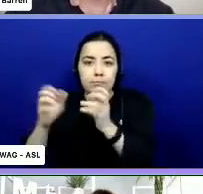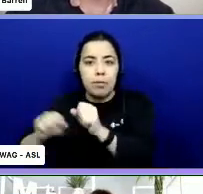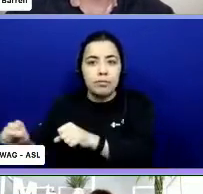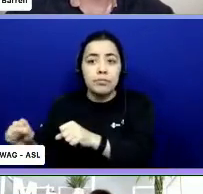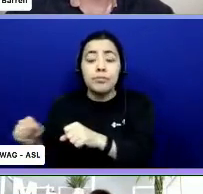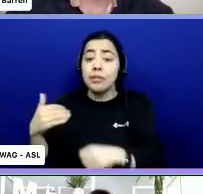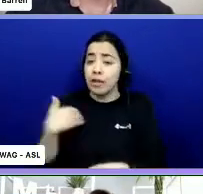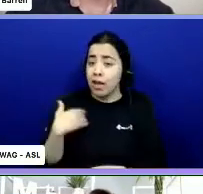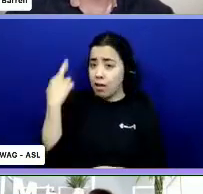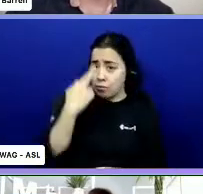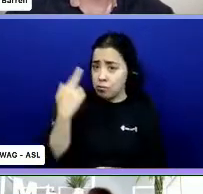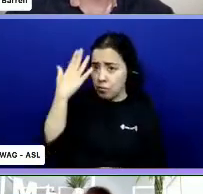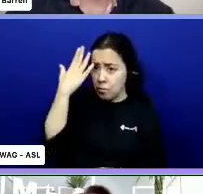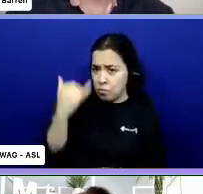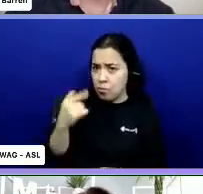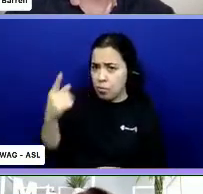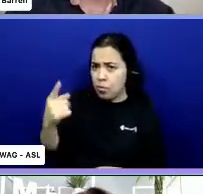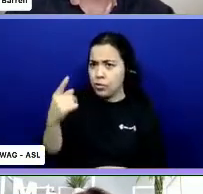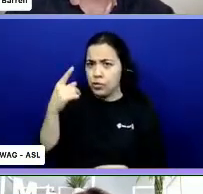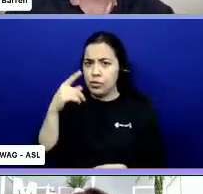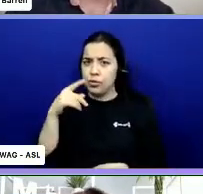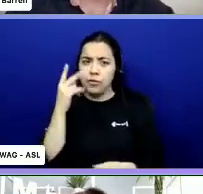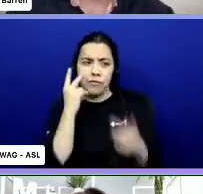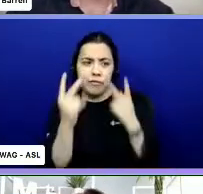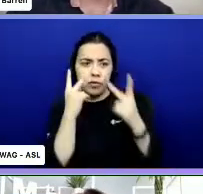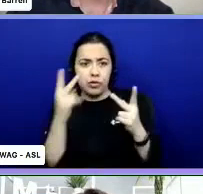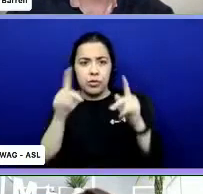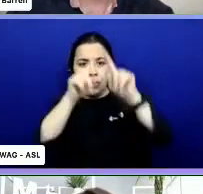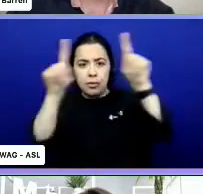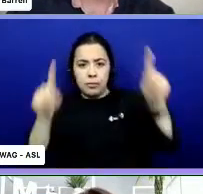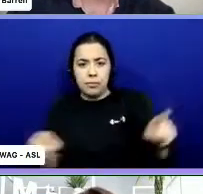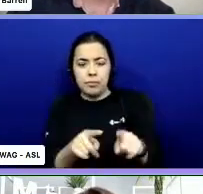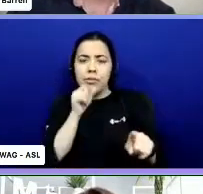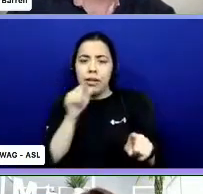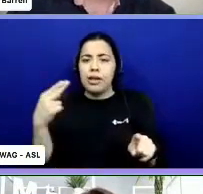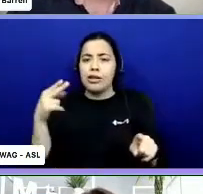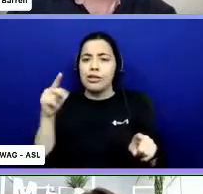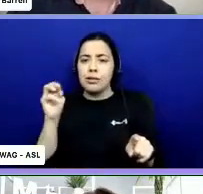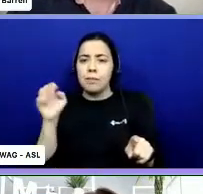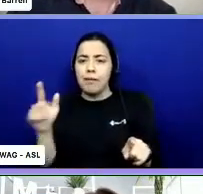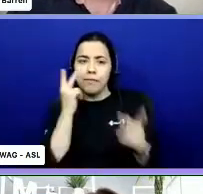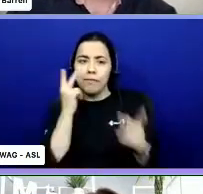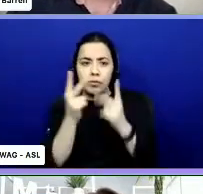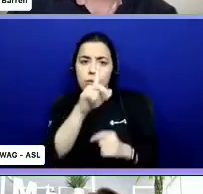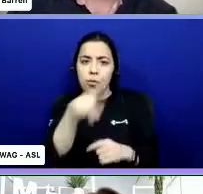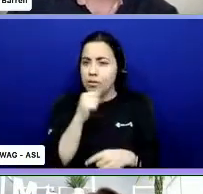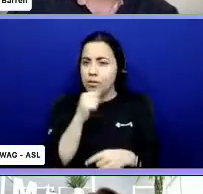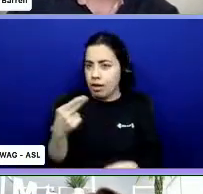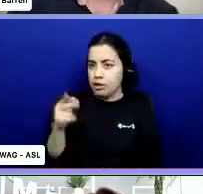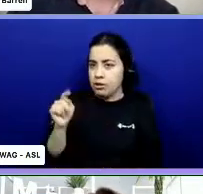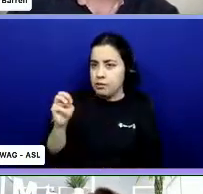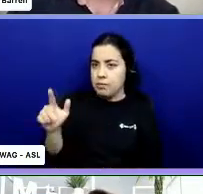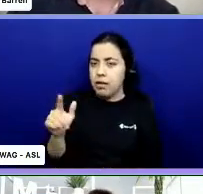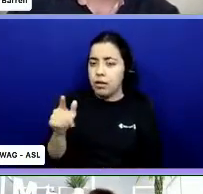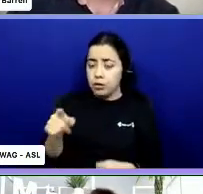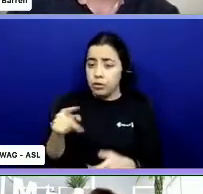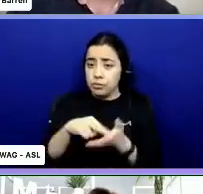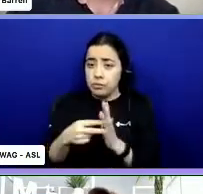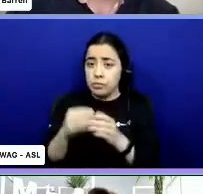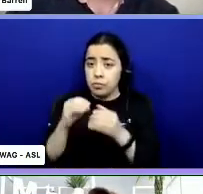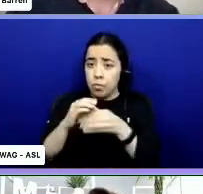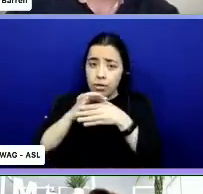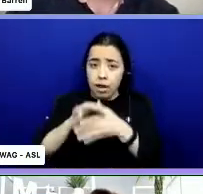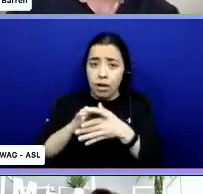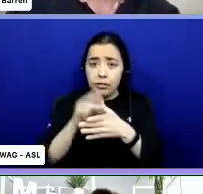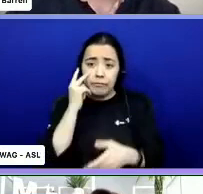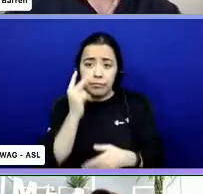reason why you only refer to the visual of a page and not the HTML? Do you manage to get more of the context doing it that